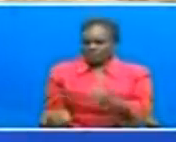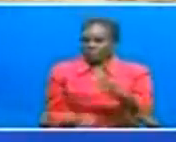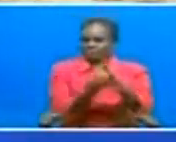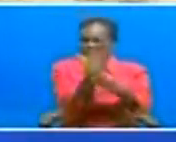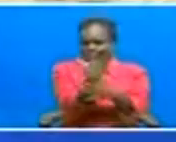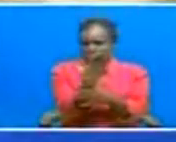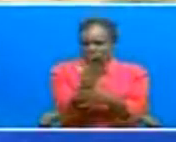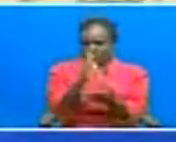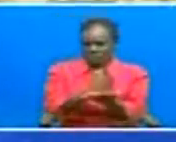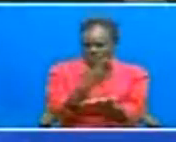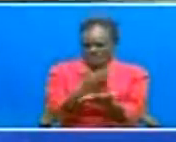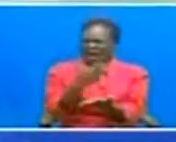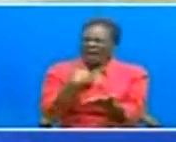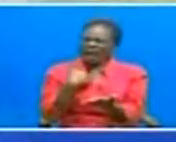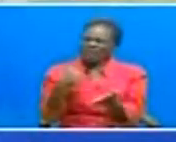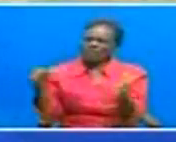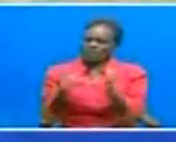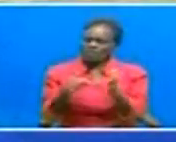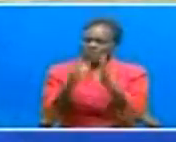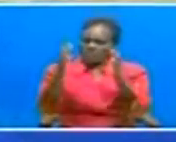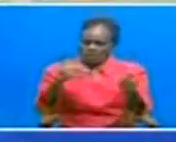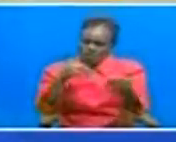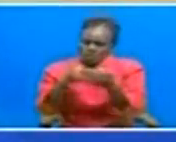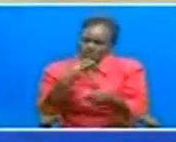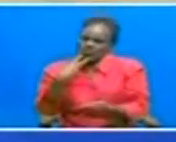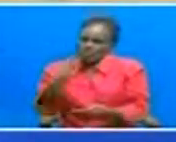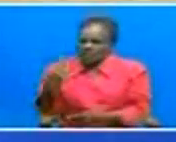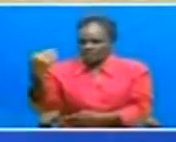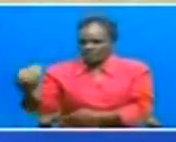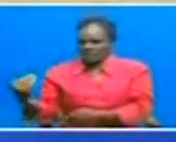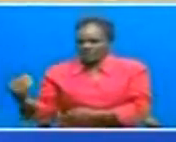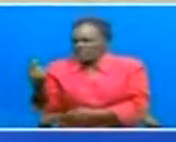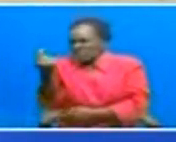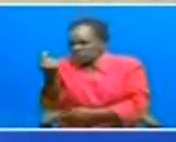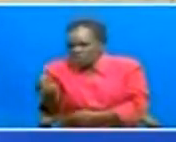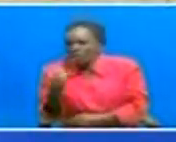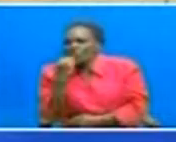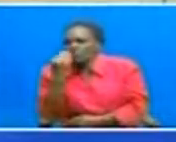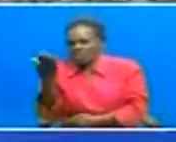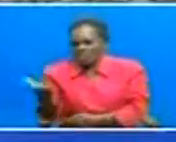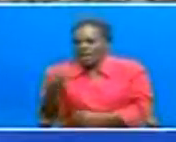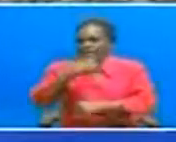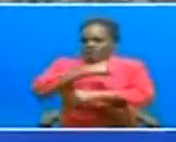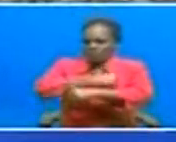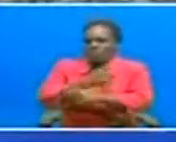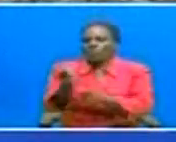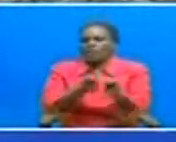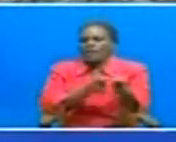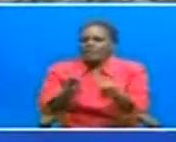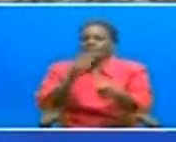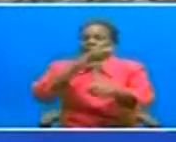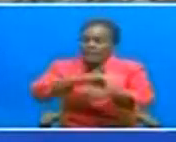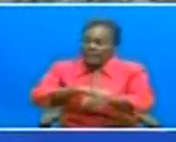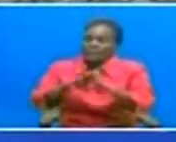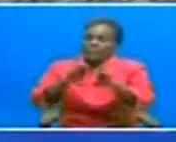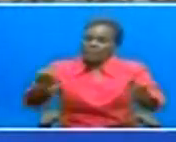found themselves between a rock and a hard place. With close to 200 students and little food available, the school management had to find a